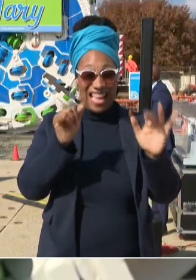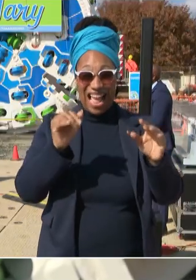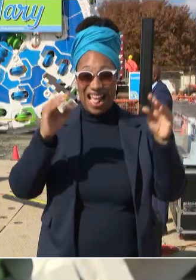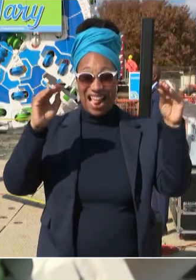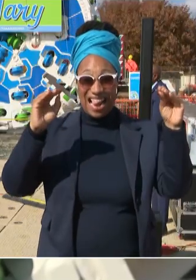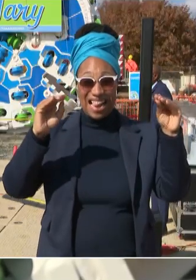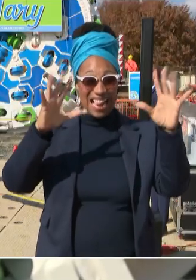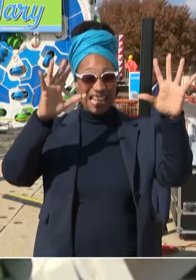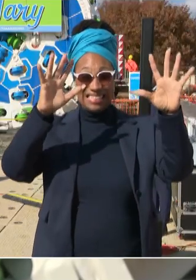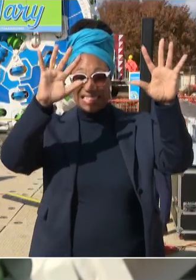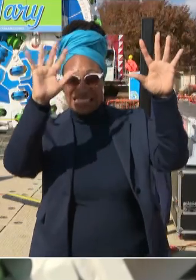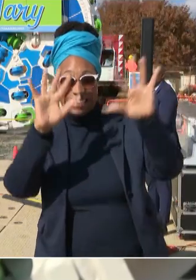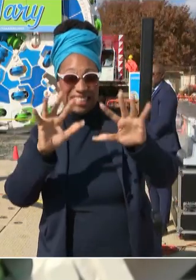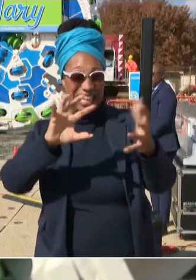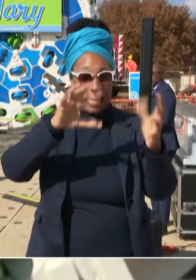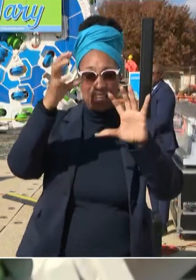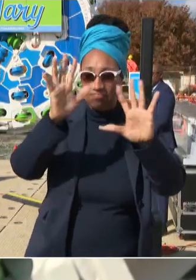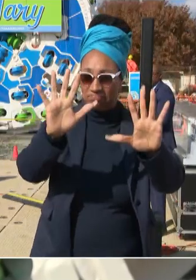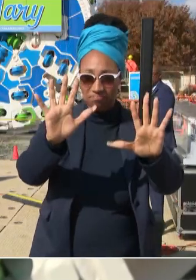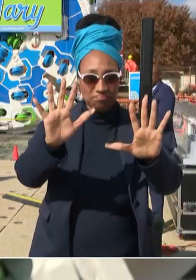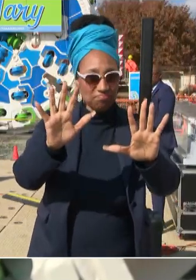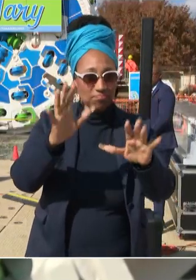can clap for that. That's an amazing improvement.